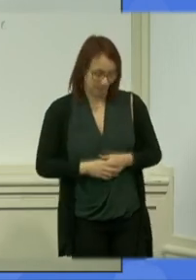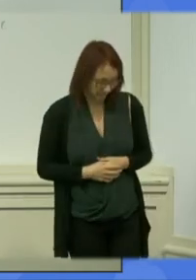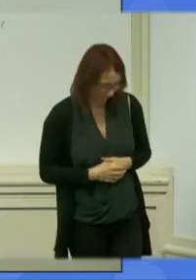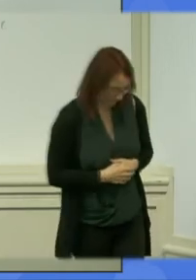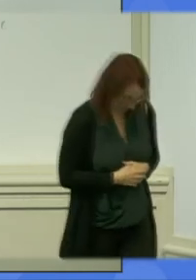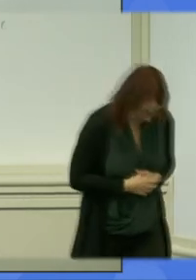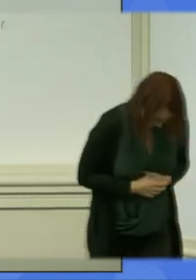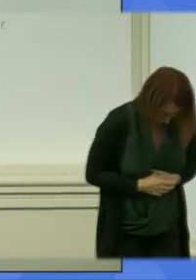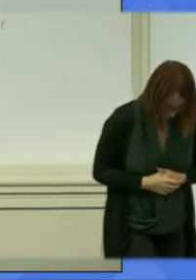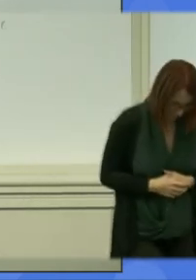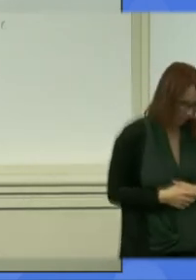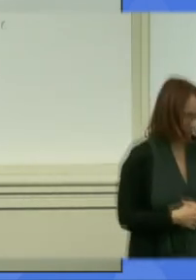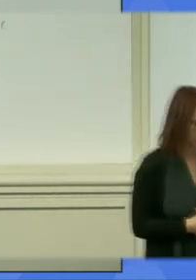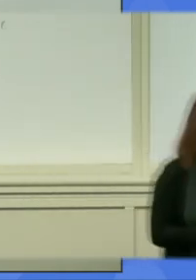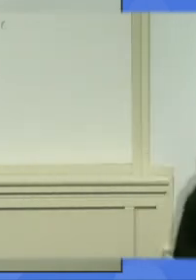Thanks.